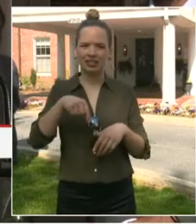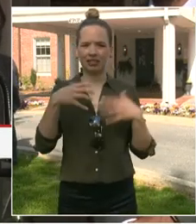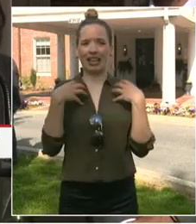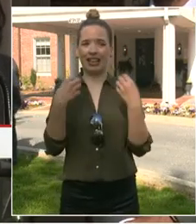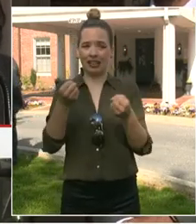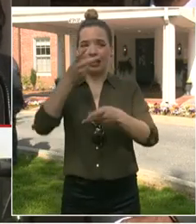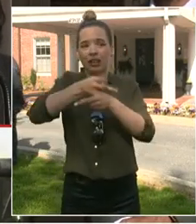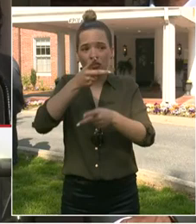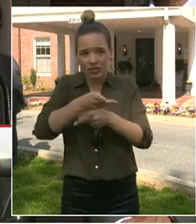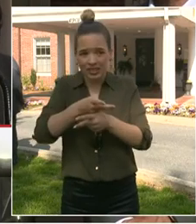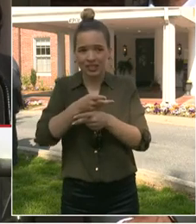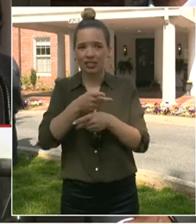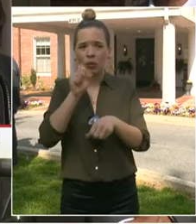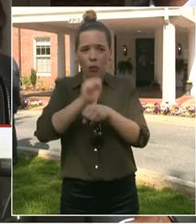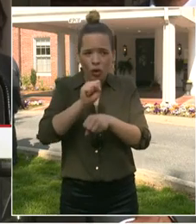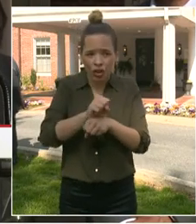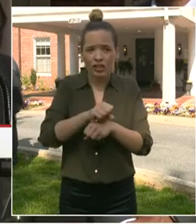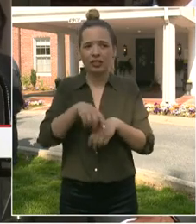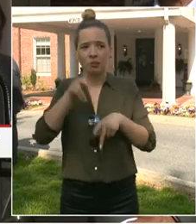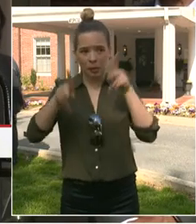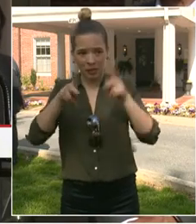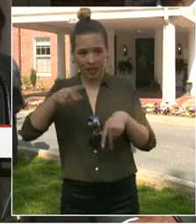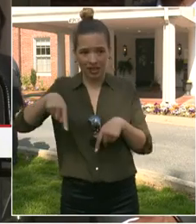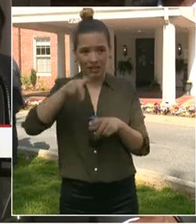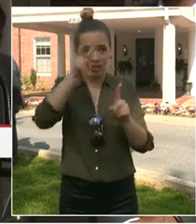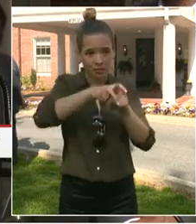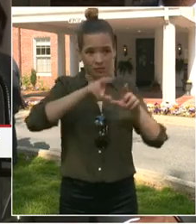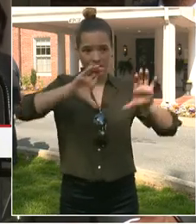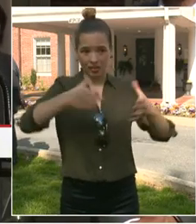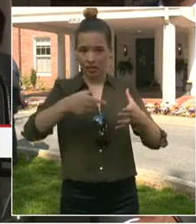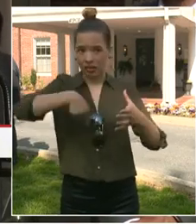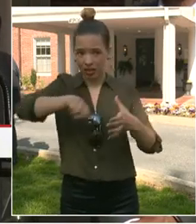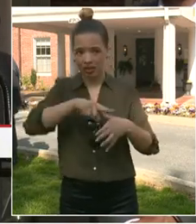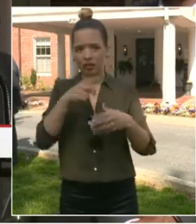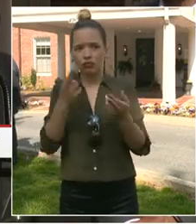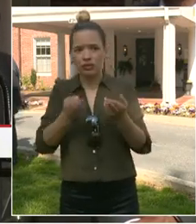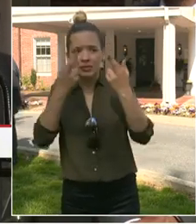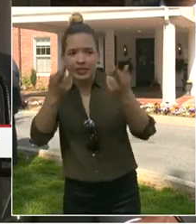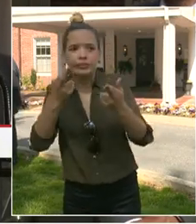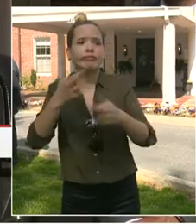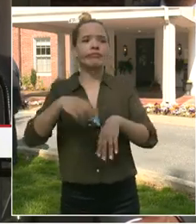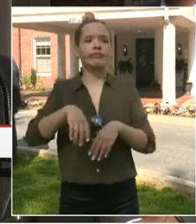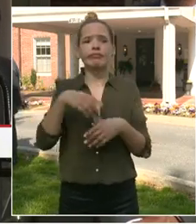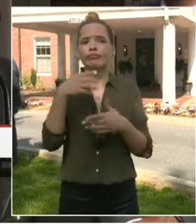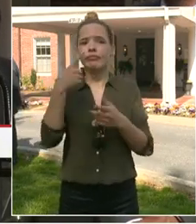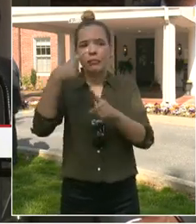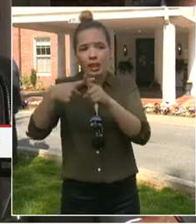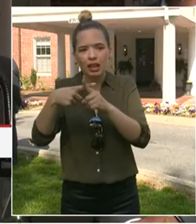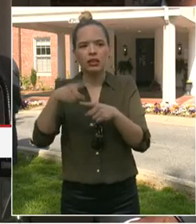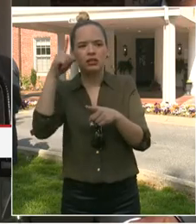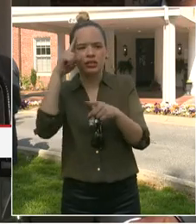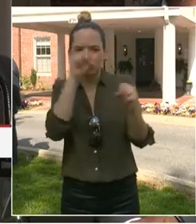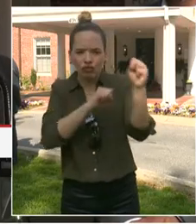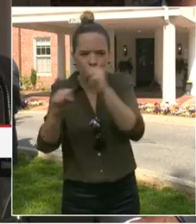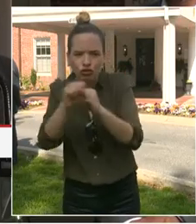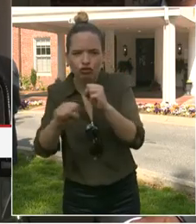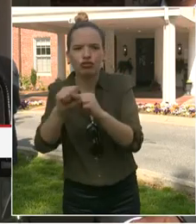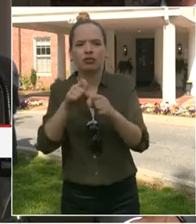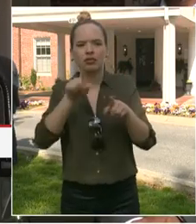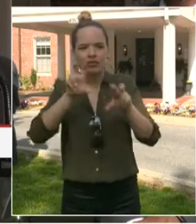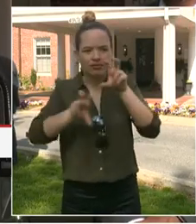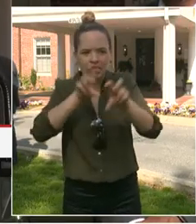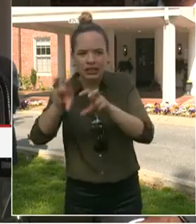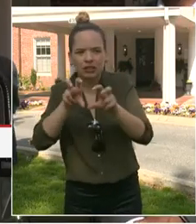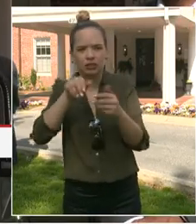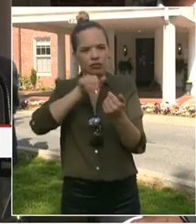Task Force has been formed to make recommendations on policies and strategic investments that will address our current state